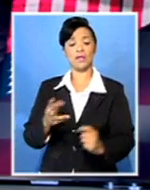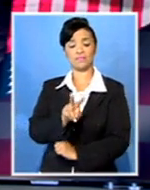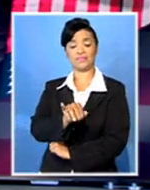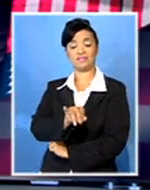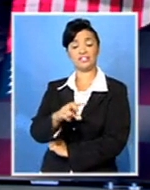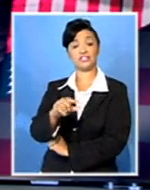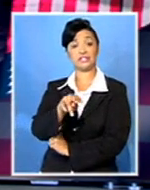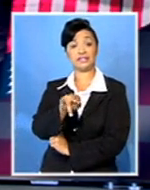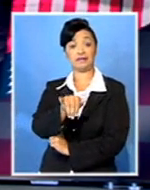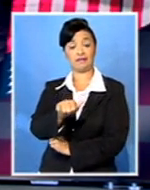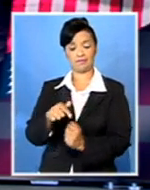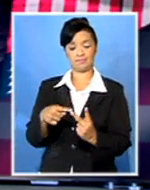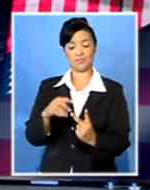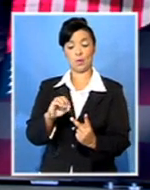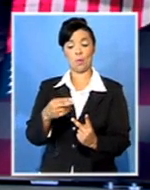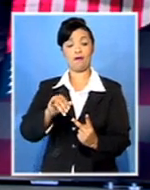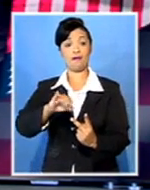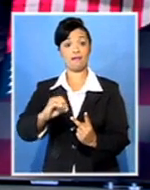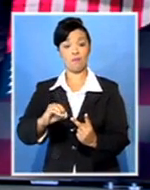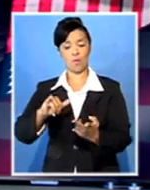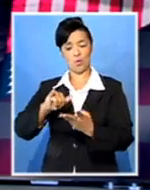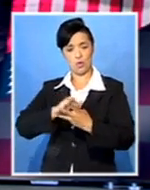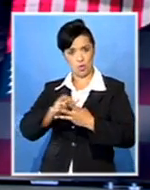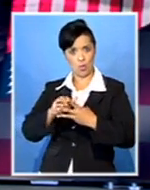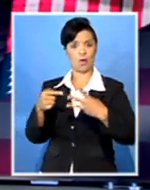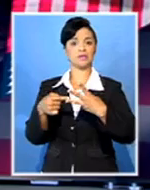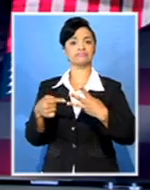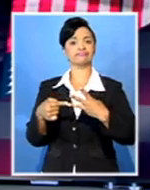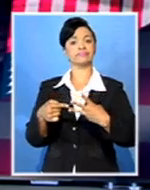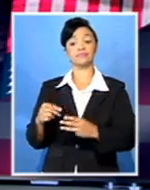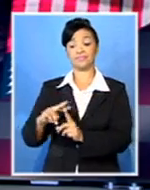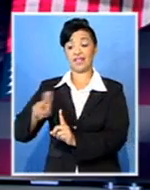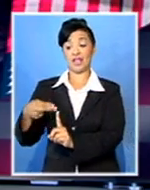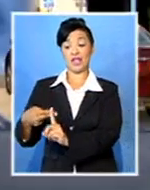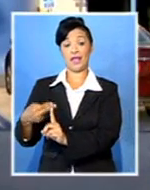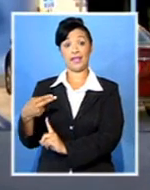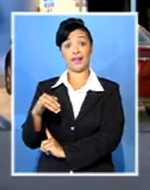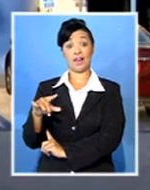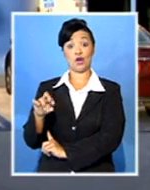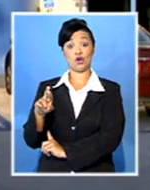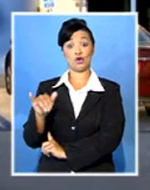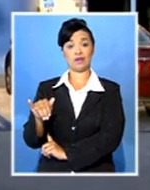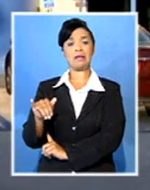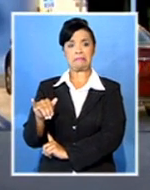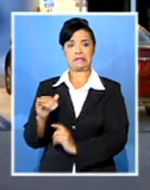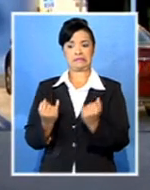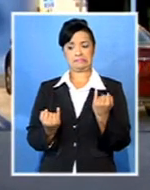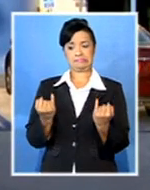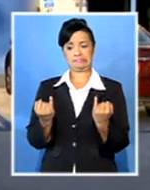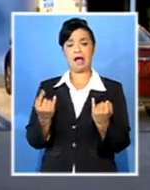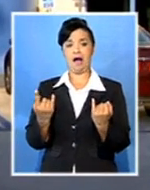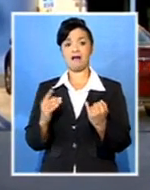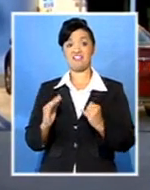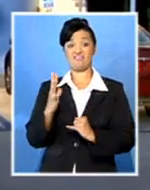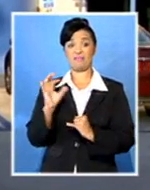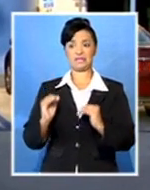stations in Virginia, Ohio, as well as New York. Democratic presidential nominee Hillary Clinton has a 5 percentage point